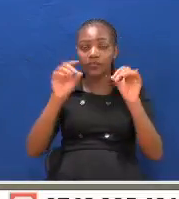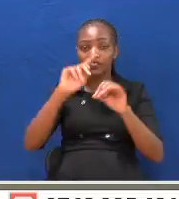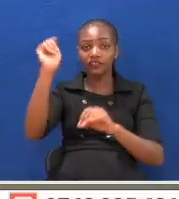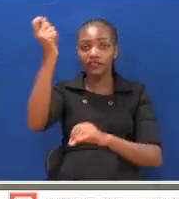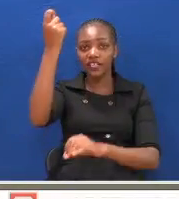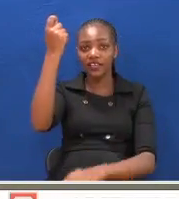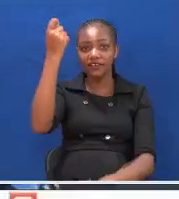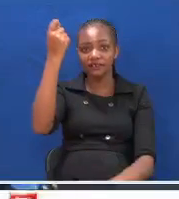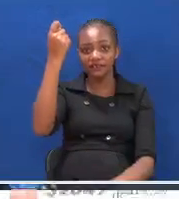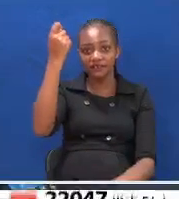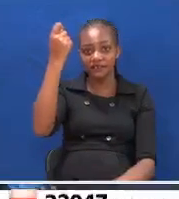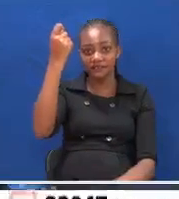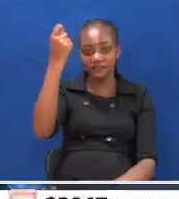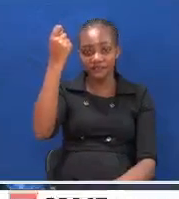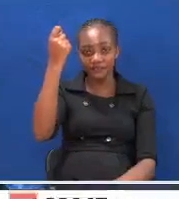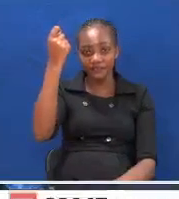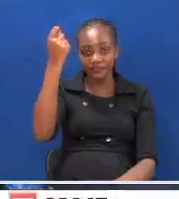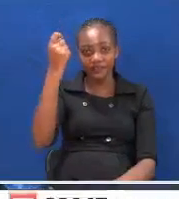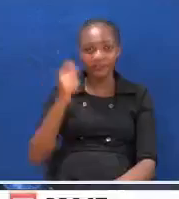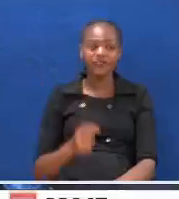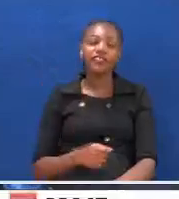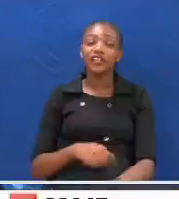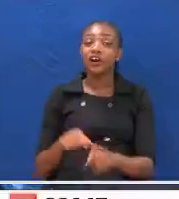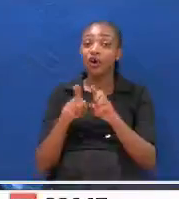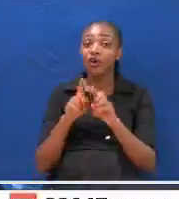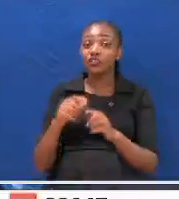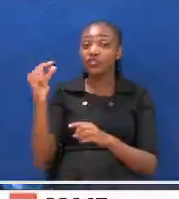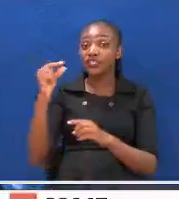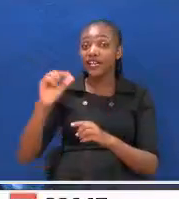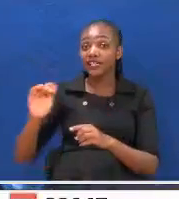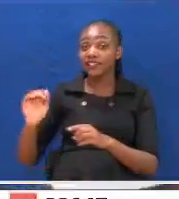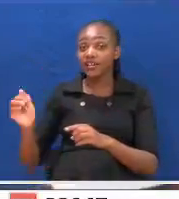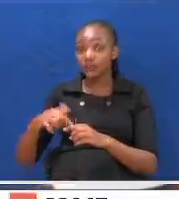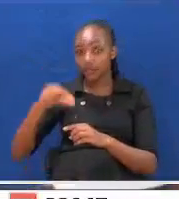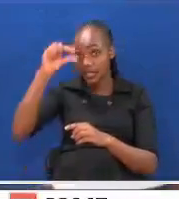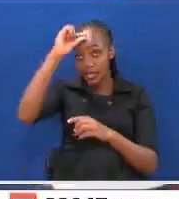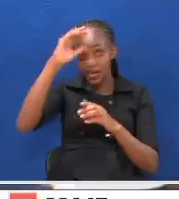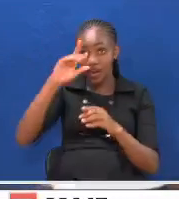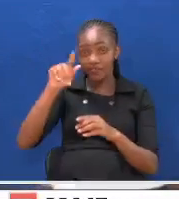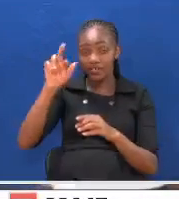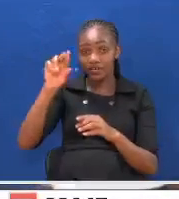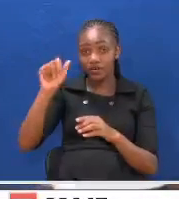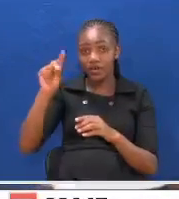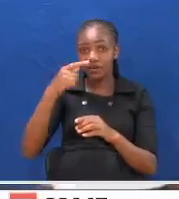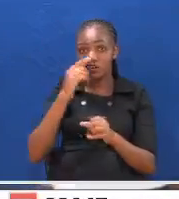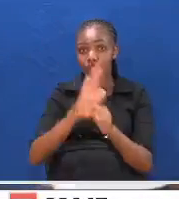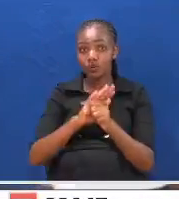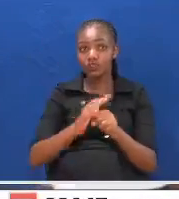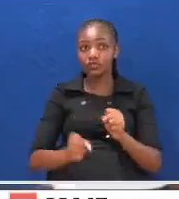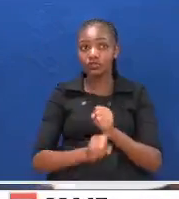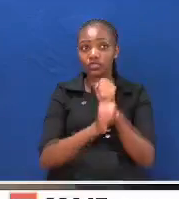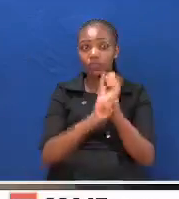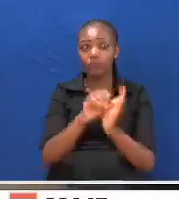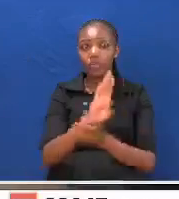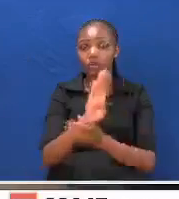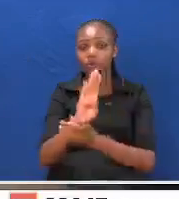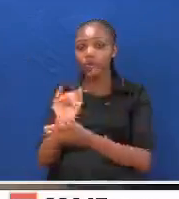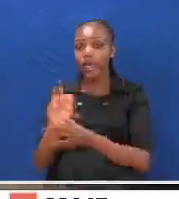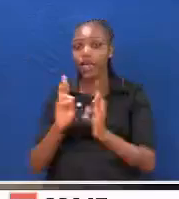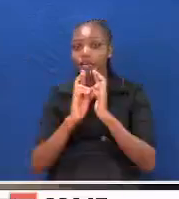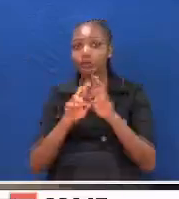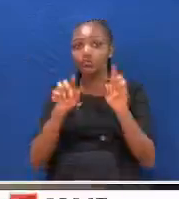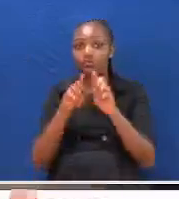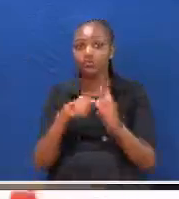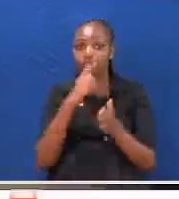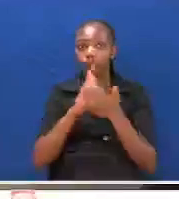of Kenya. In Garissa County, Governor Ali Korane has vowed to support the BBI report. He says